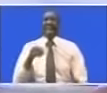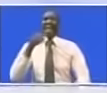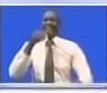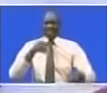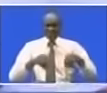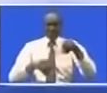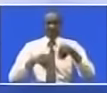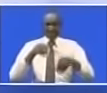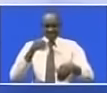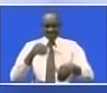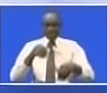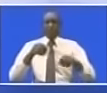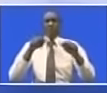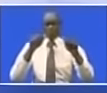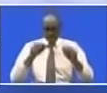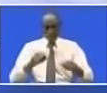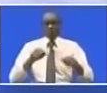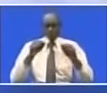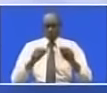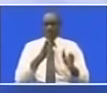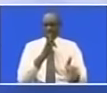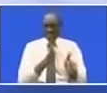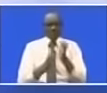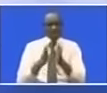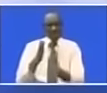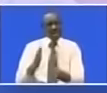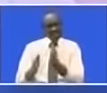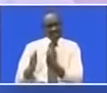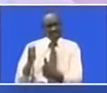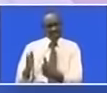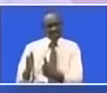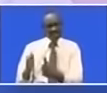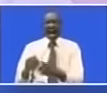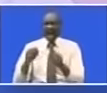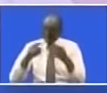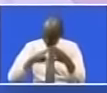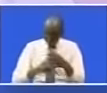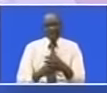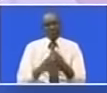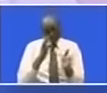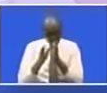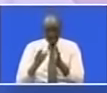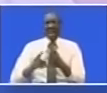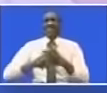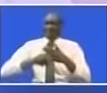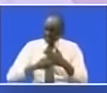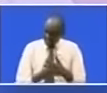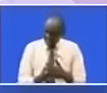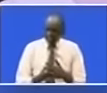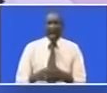elections can be prepared and started